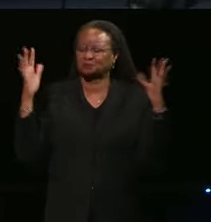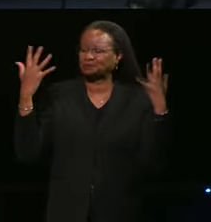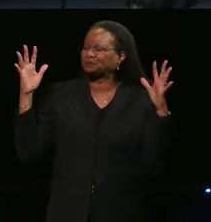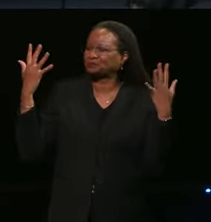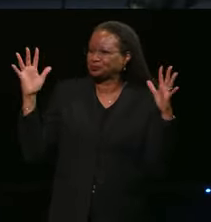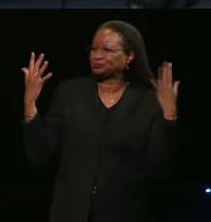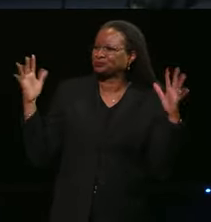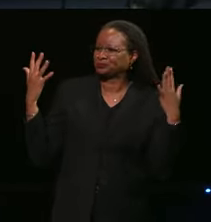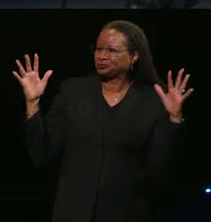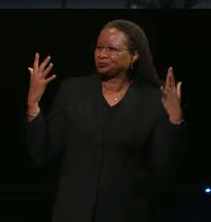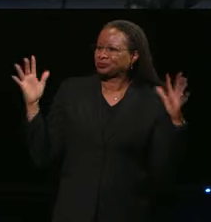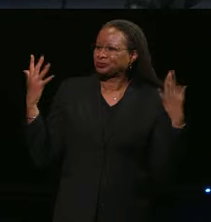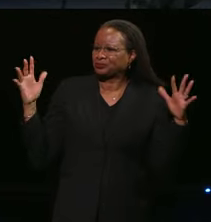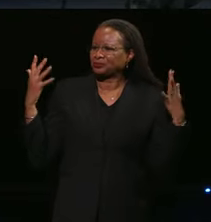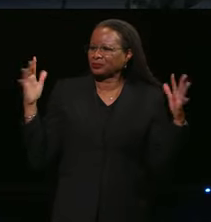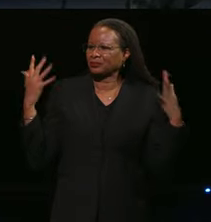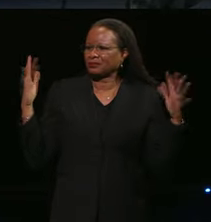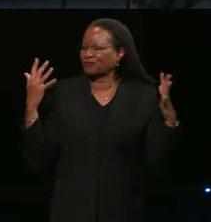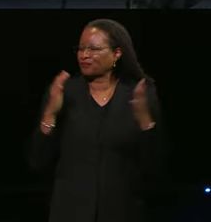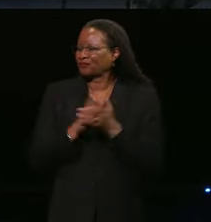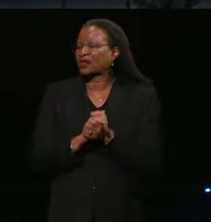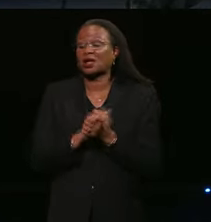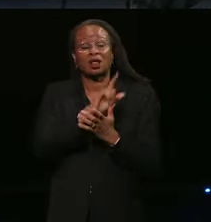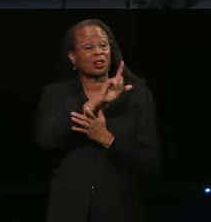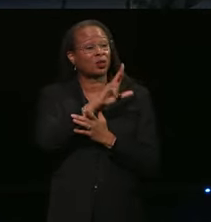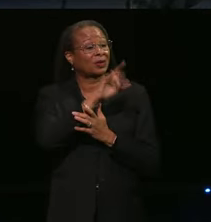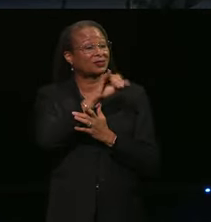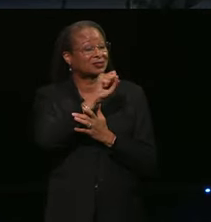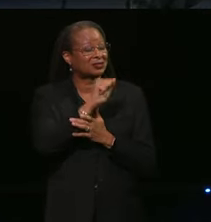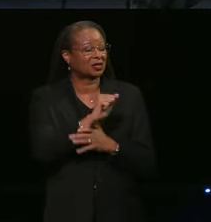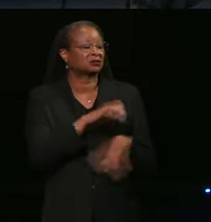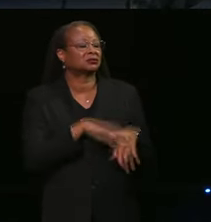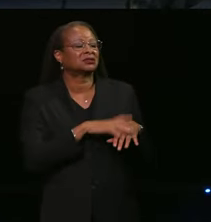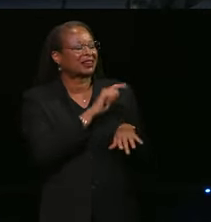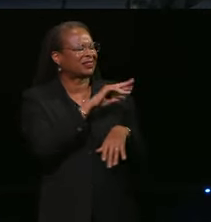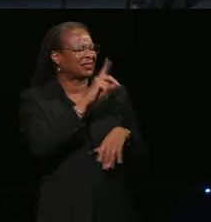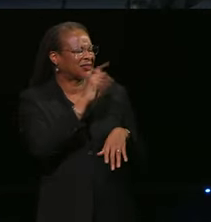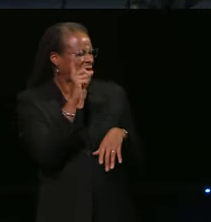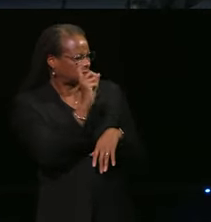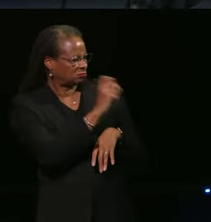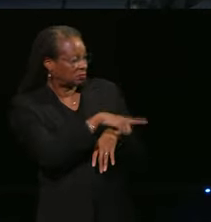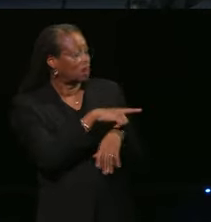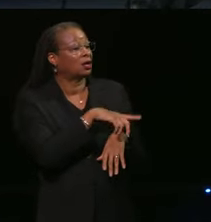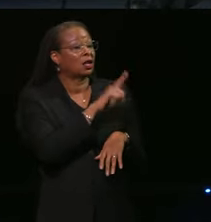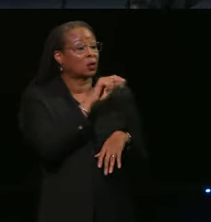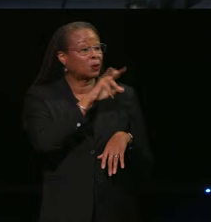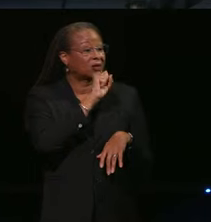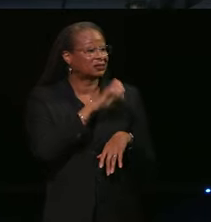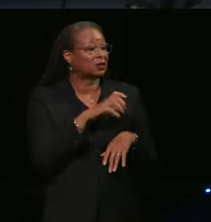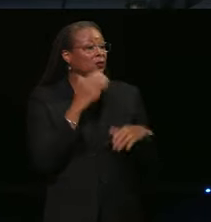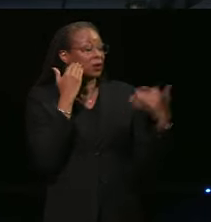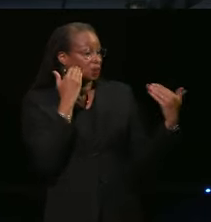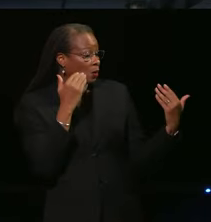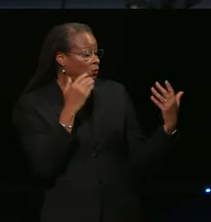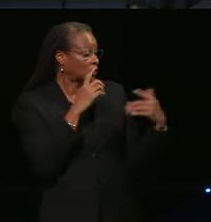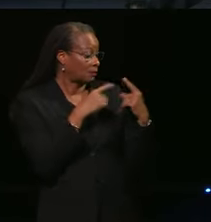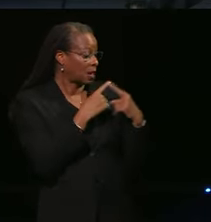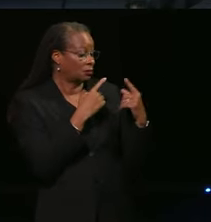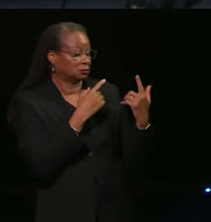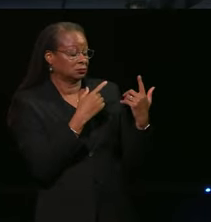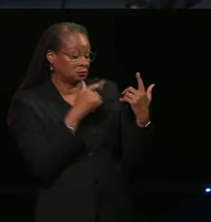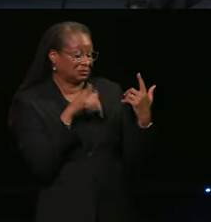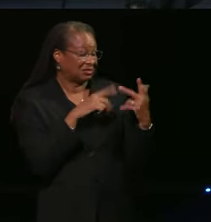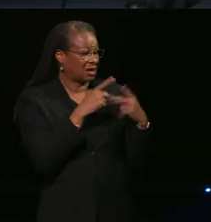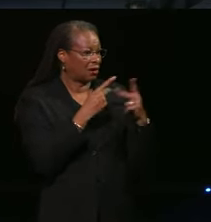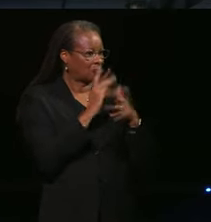incredible. Yeah, so Luisa, let's talk about your team a little bit, because we all know it takes a village to do this. Yes.